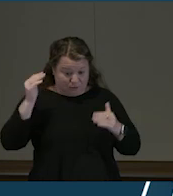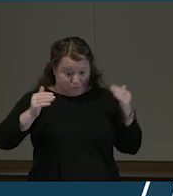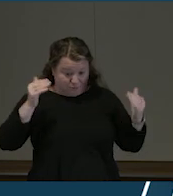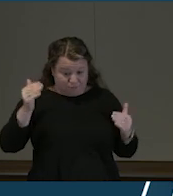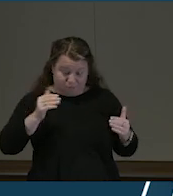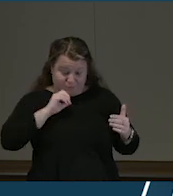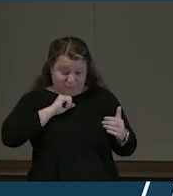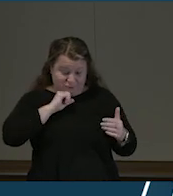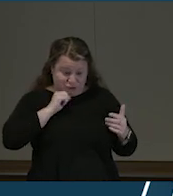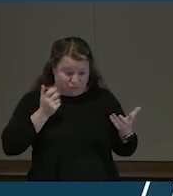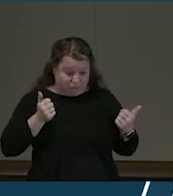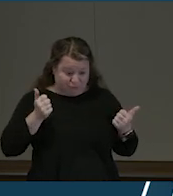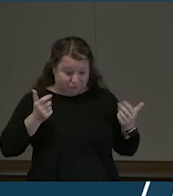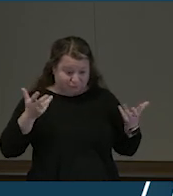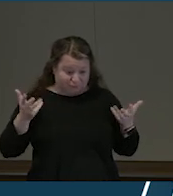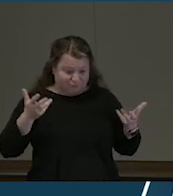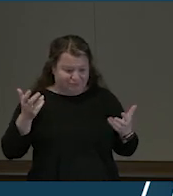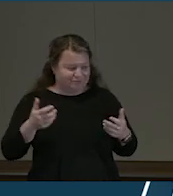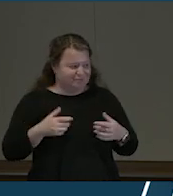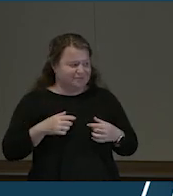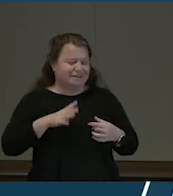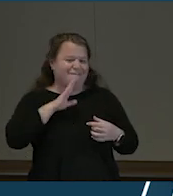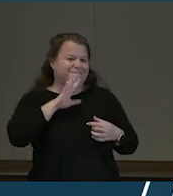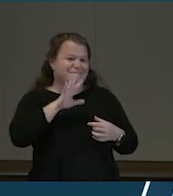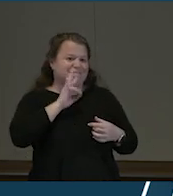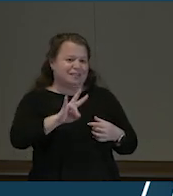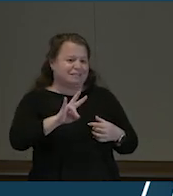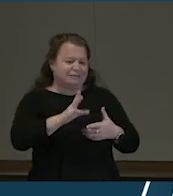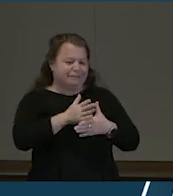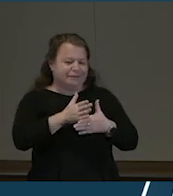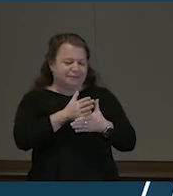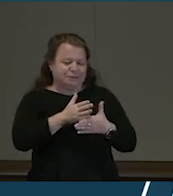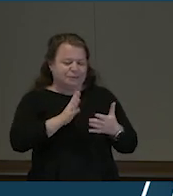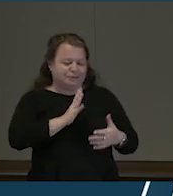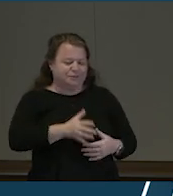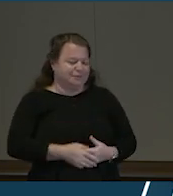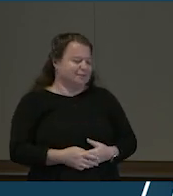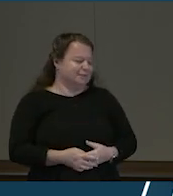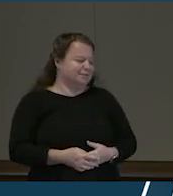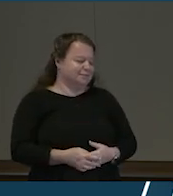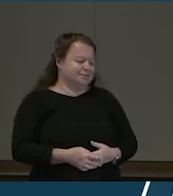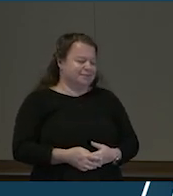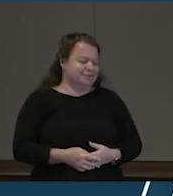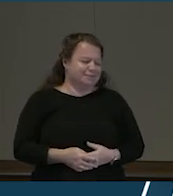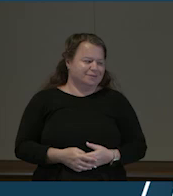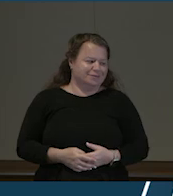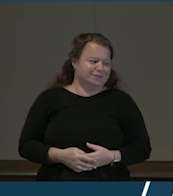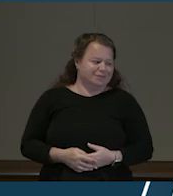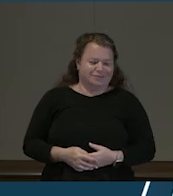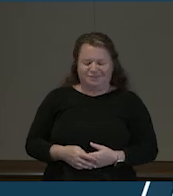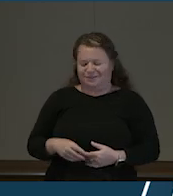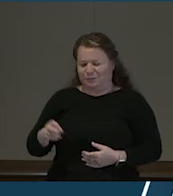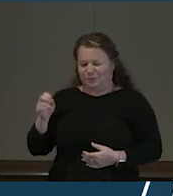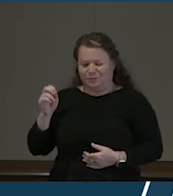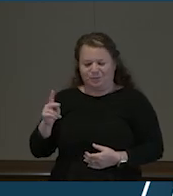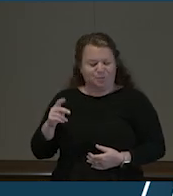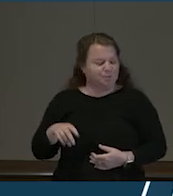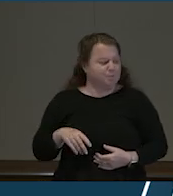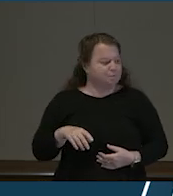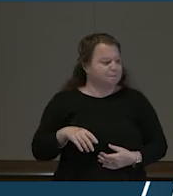age? I have a 5 and a 7-year-old, Okay. so somewhere in between. All right, cool. So I want you to